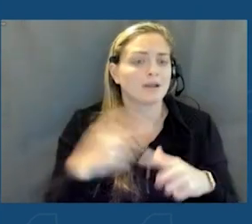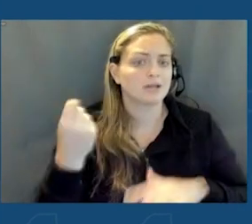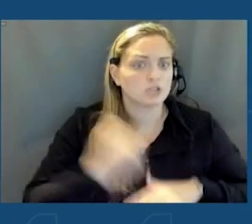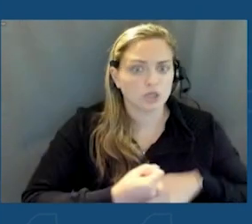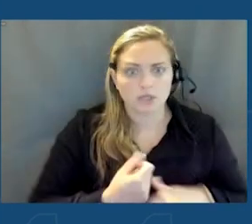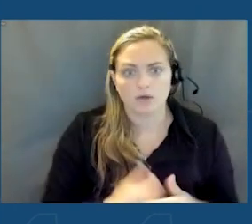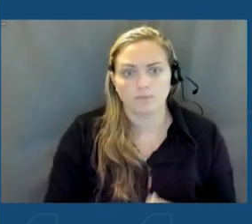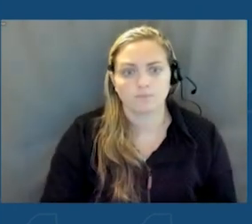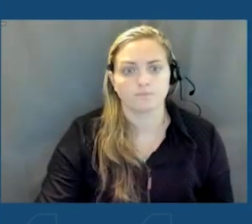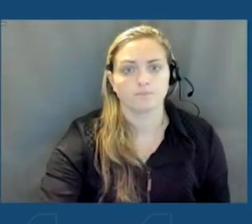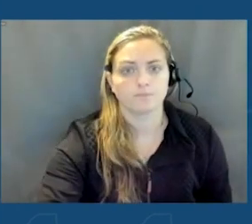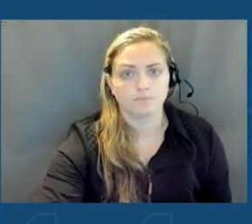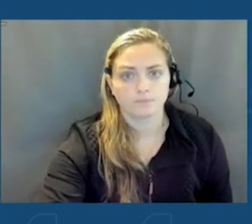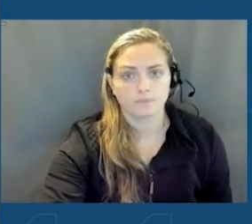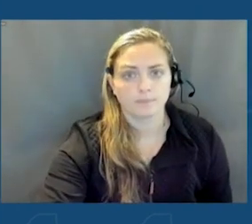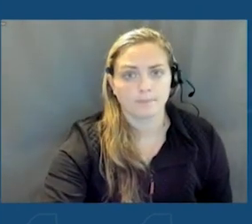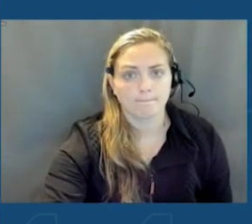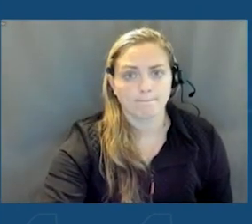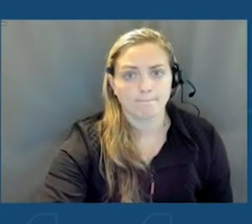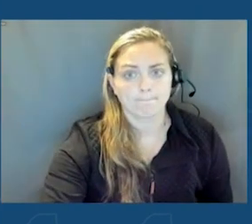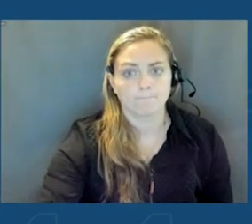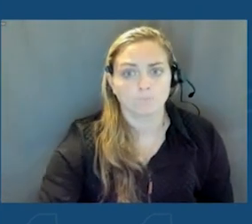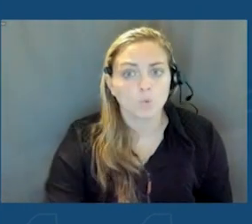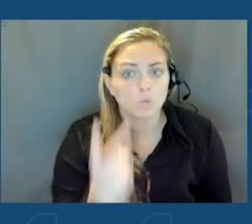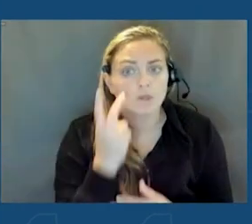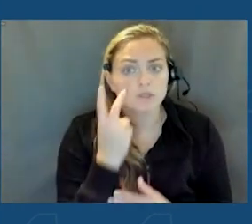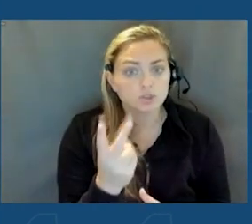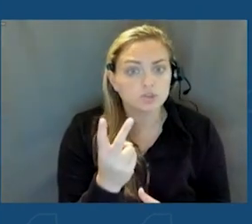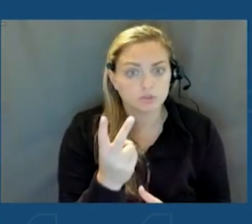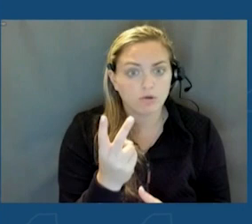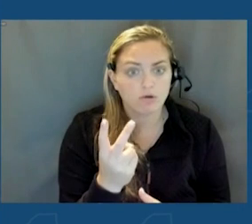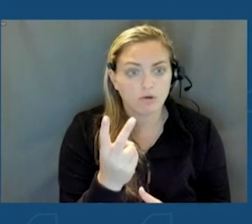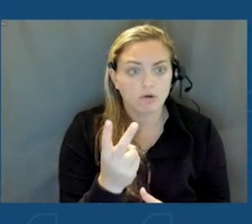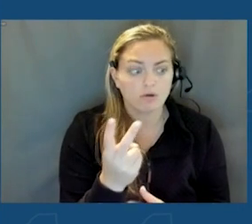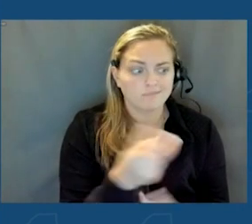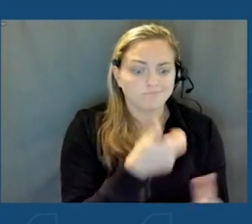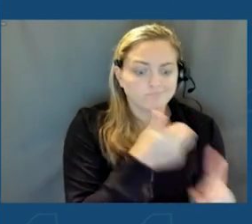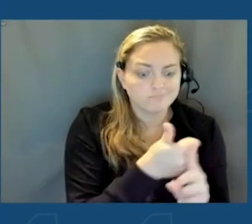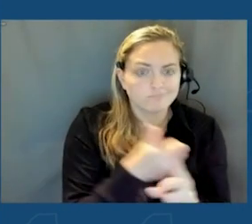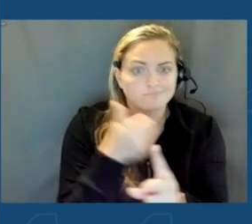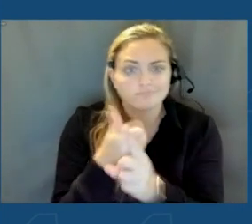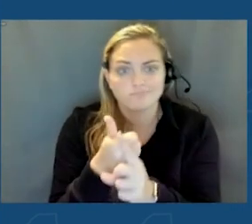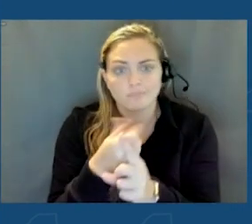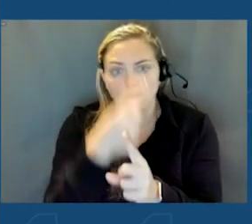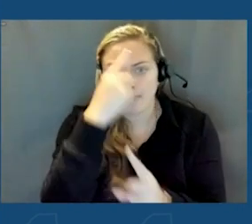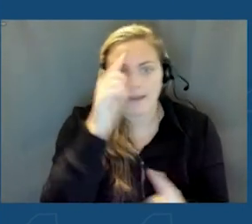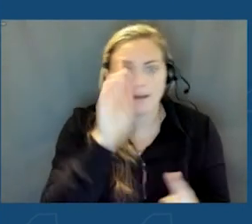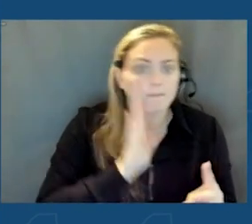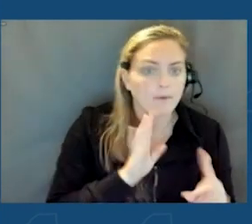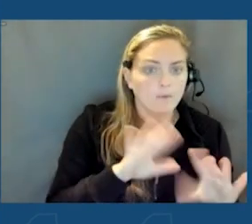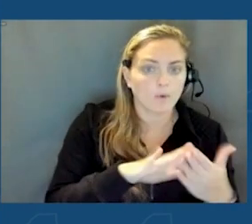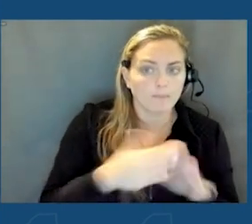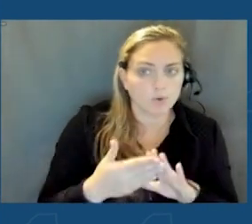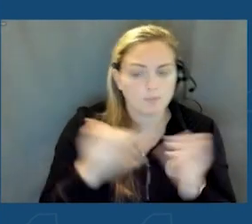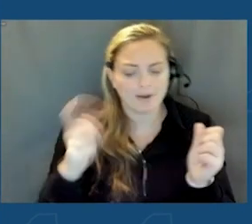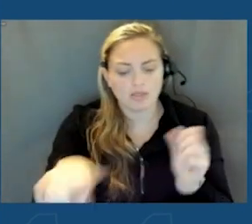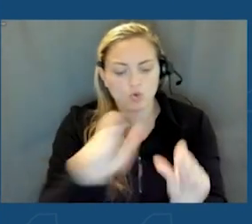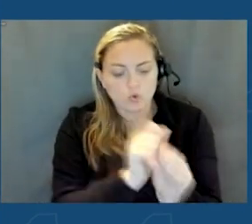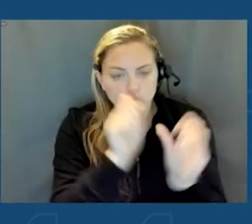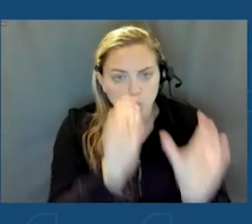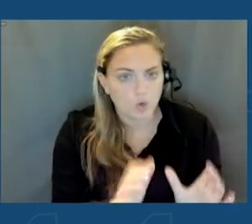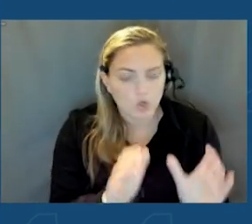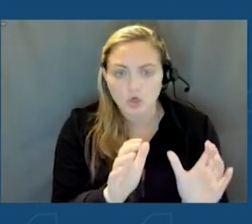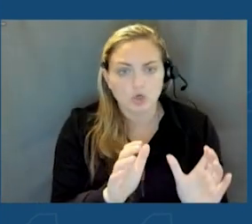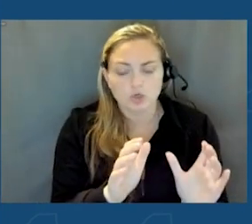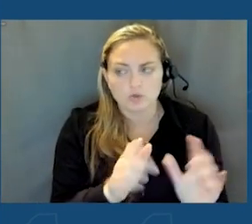And we saw that this predominantly hit Black and brown communities. This is where a lot of our workers come from. They don't have child care. How are they supposed